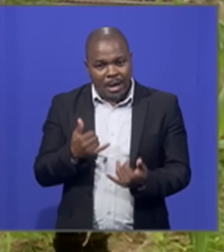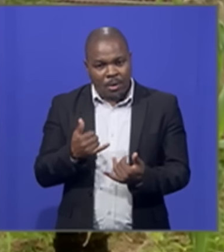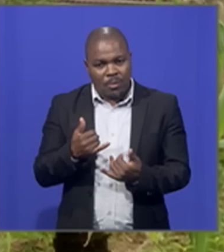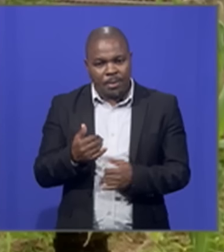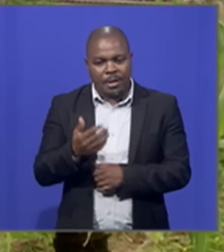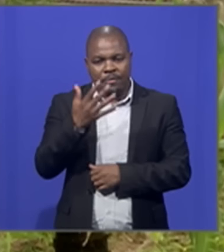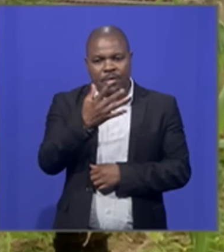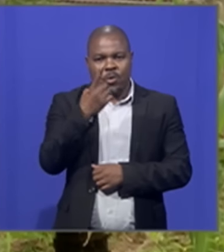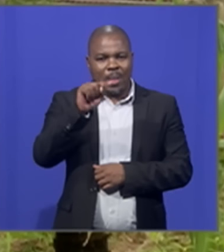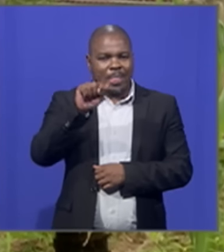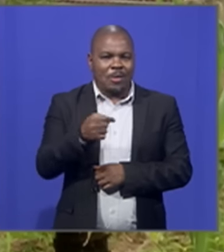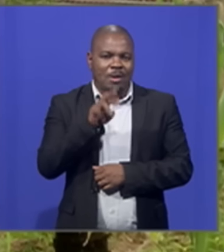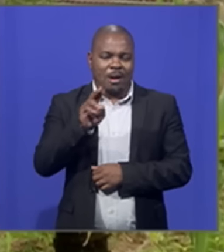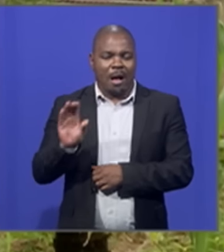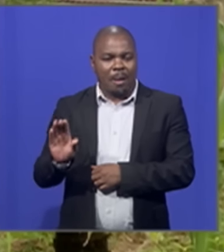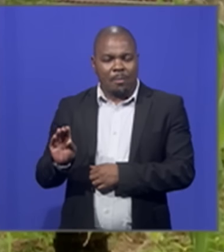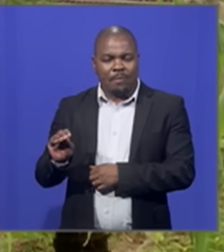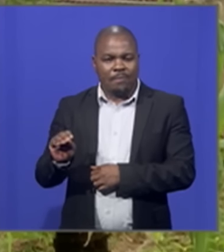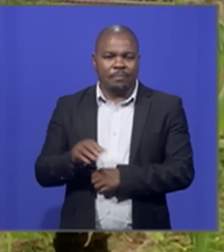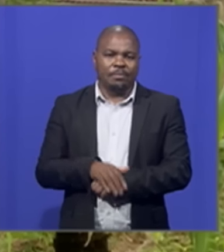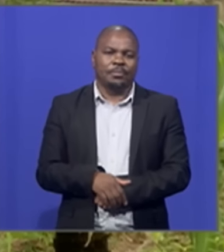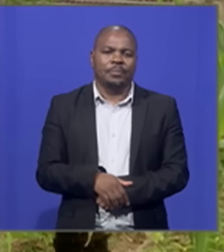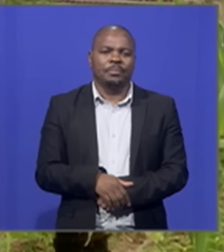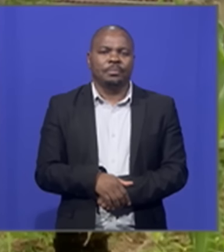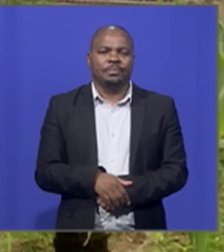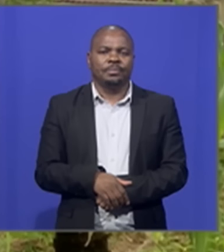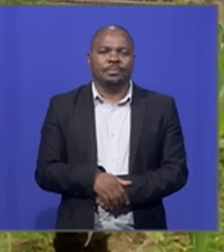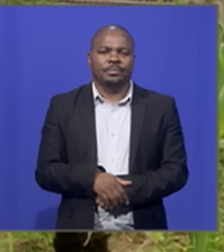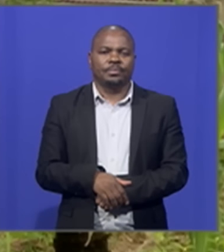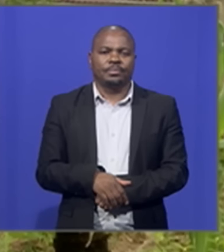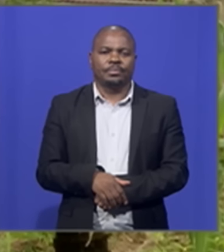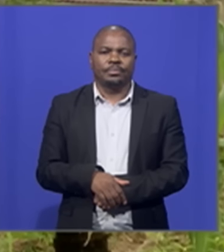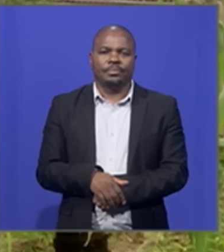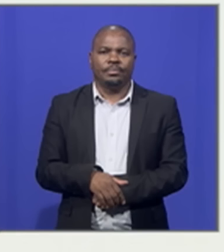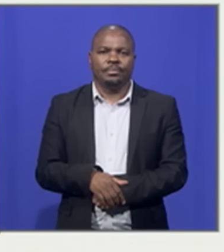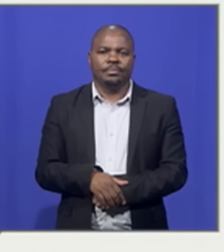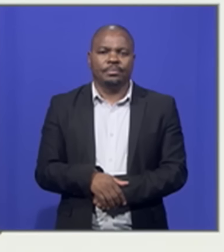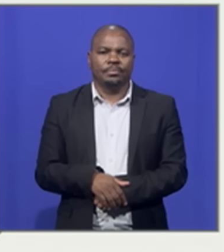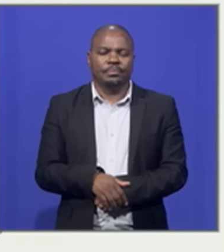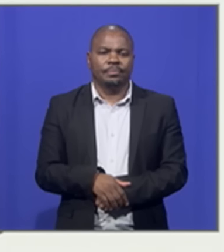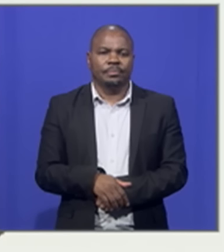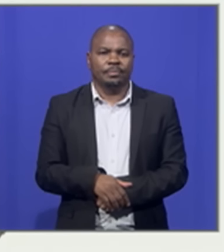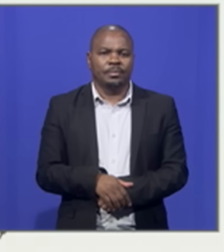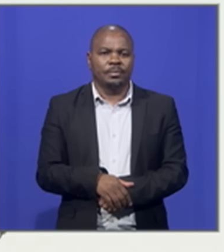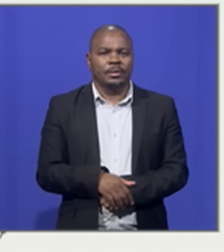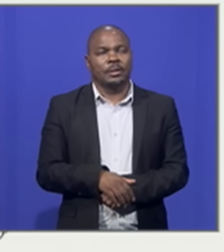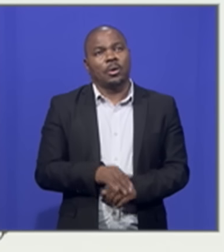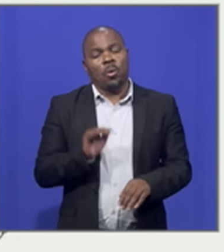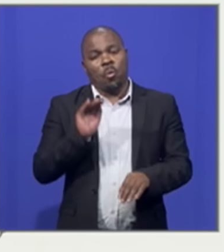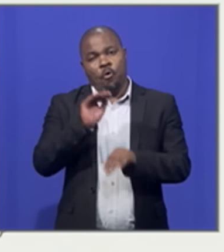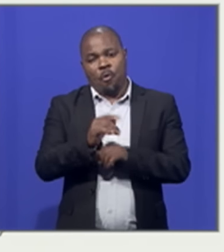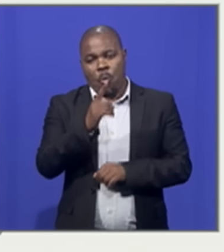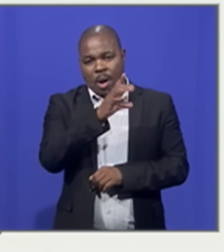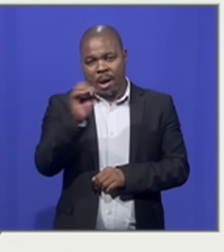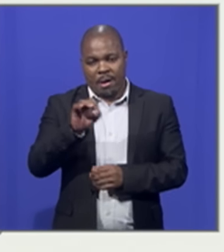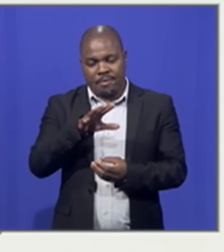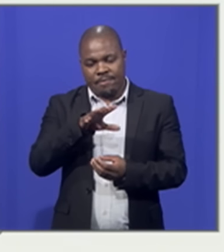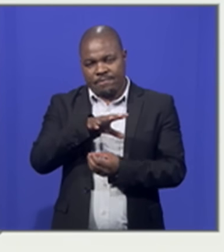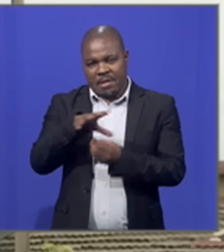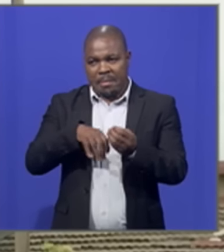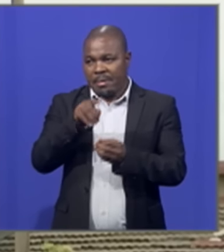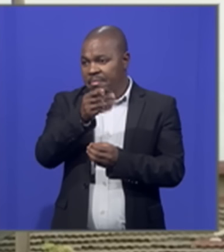go 51,000 rand. Khipa lo 950 ahlangana enda 51,000. Malapa a go feta a legolo a tlogetšwe